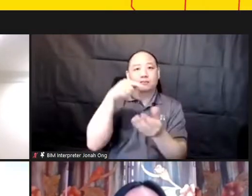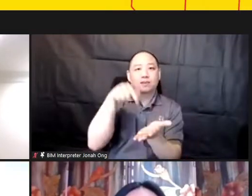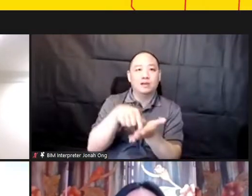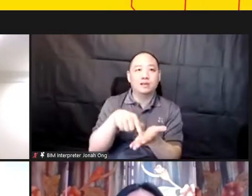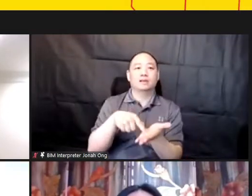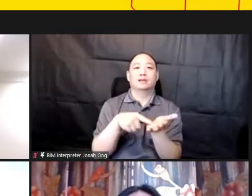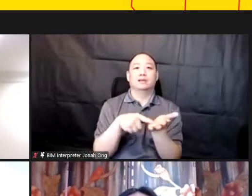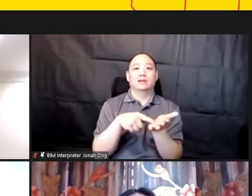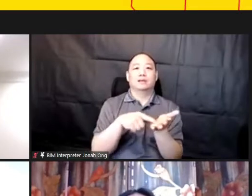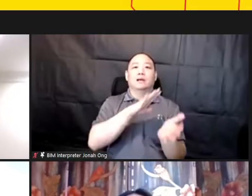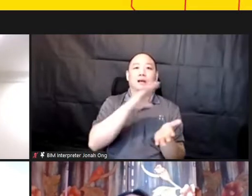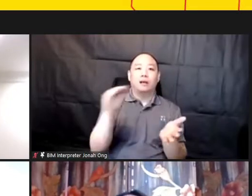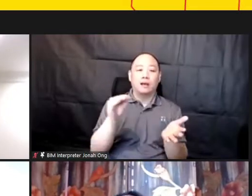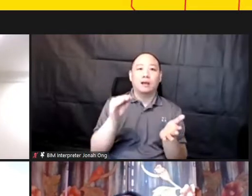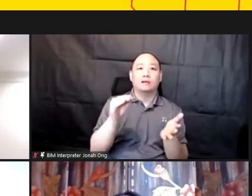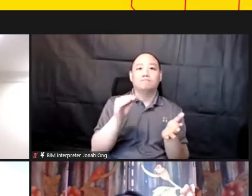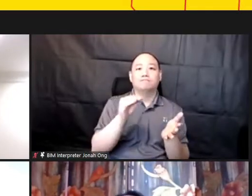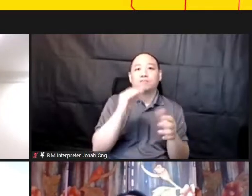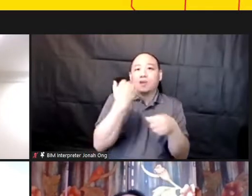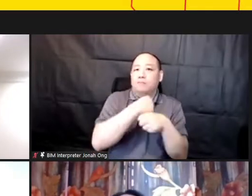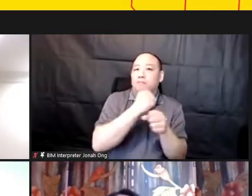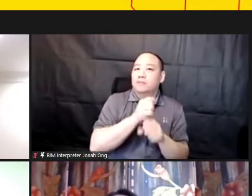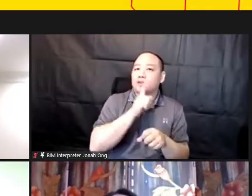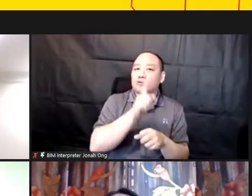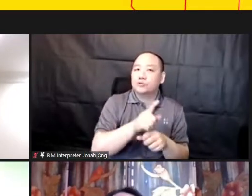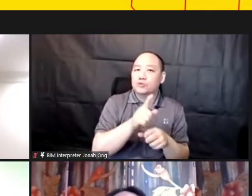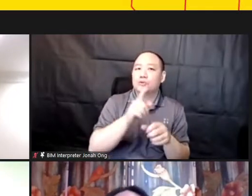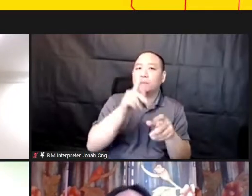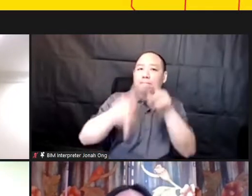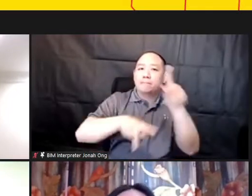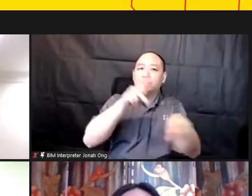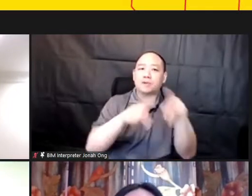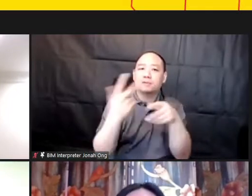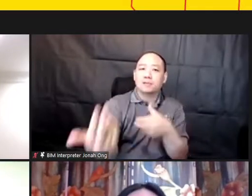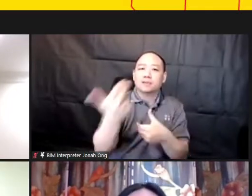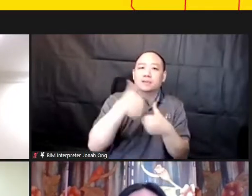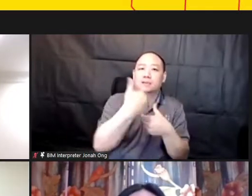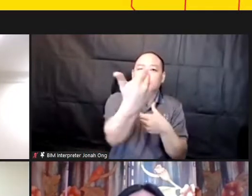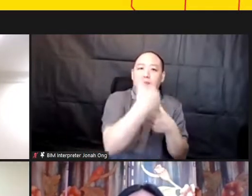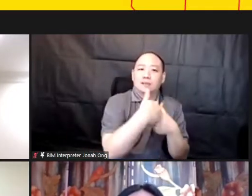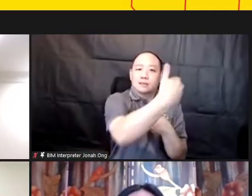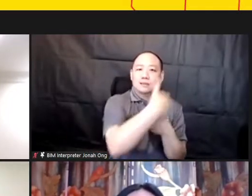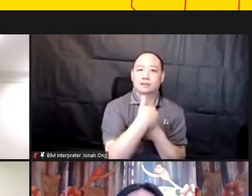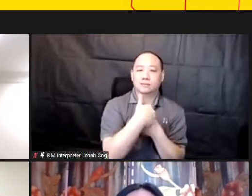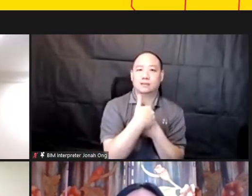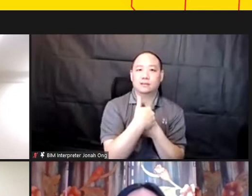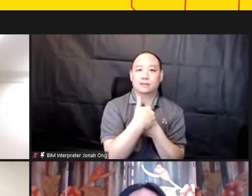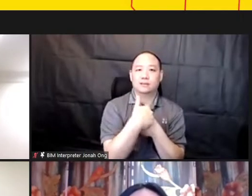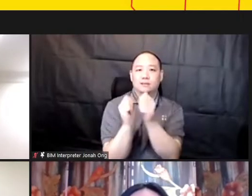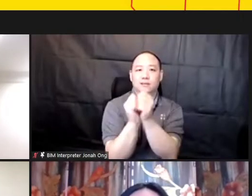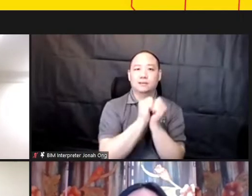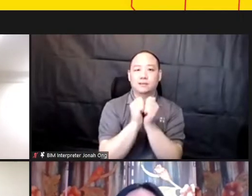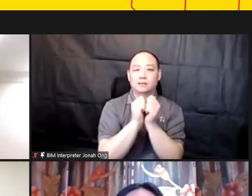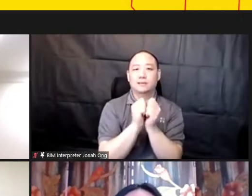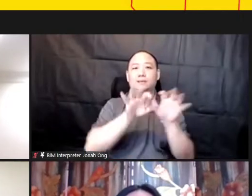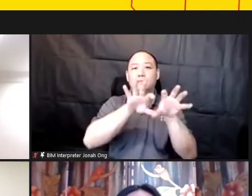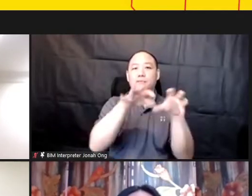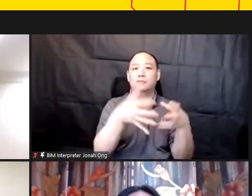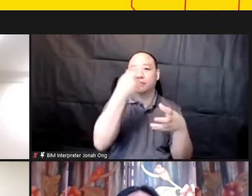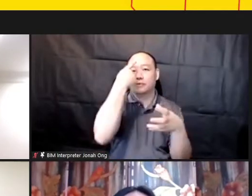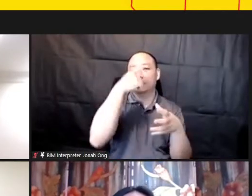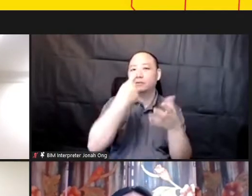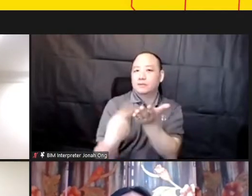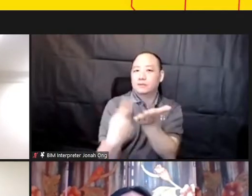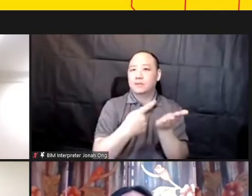that people are engaging and, you know, we're giving them agency to determine their own pathway rather than the other way